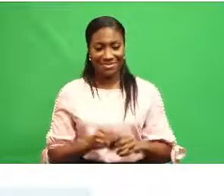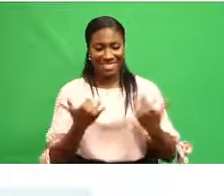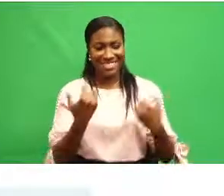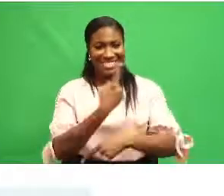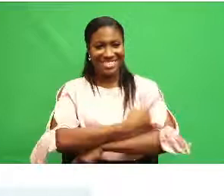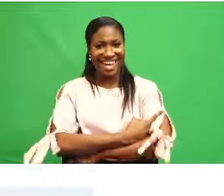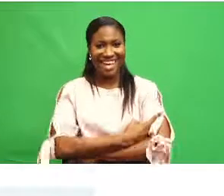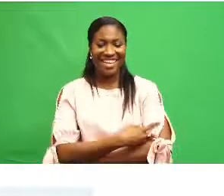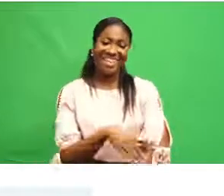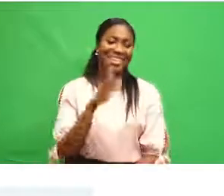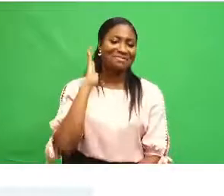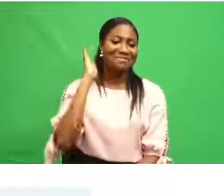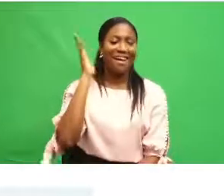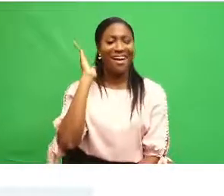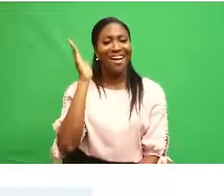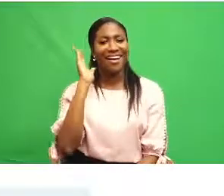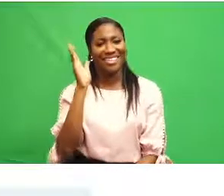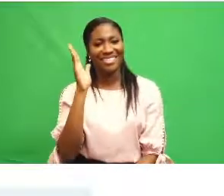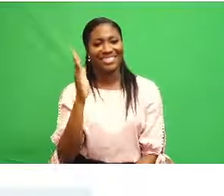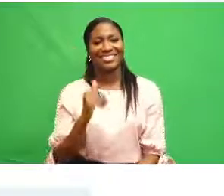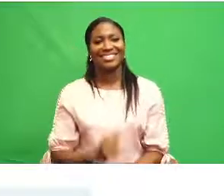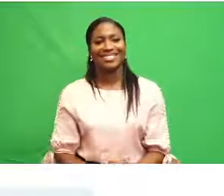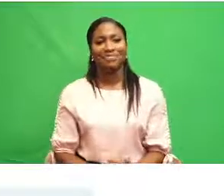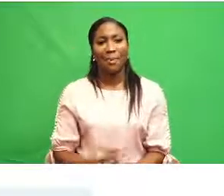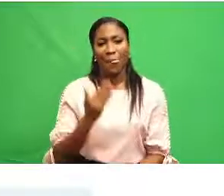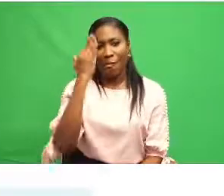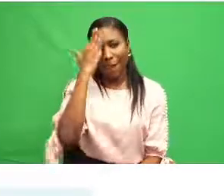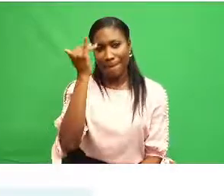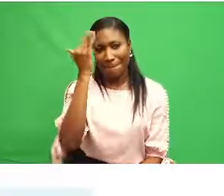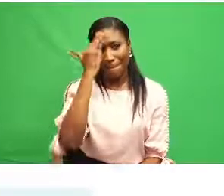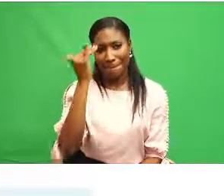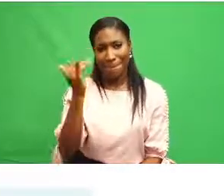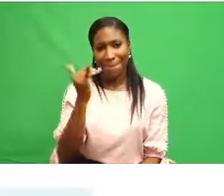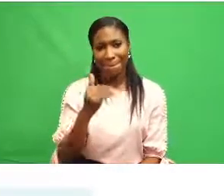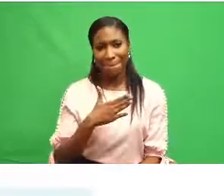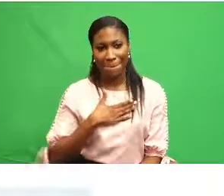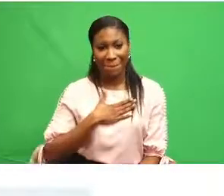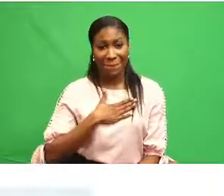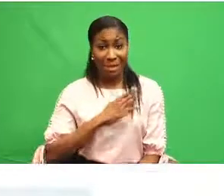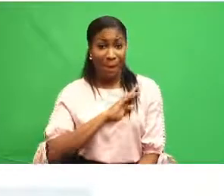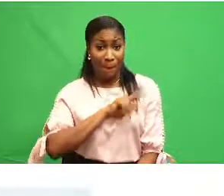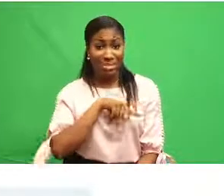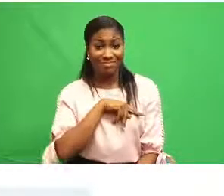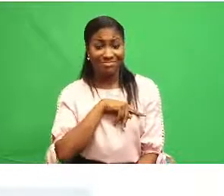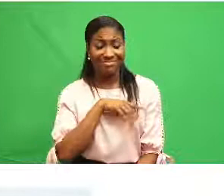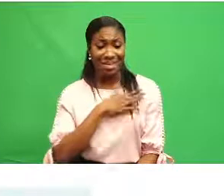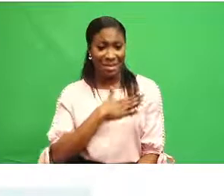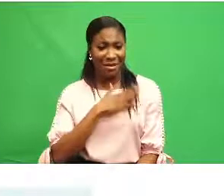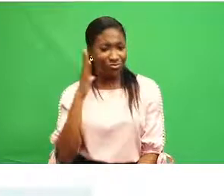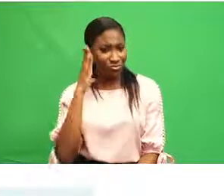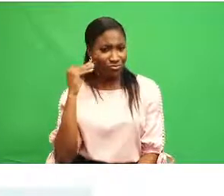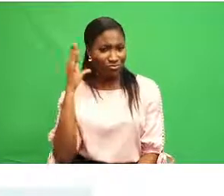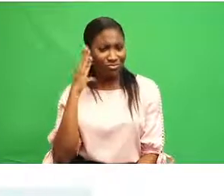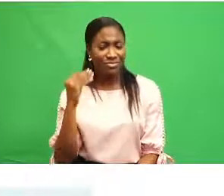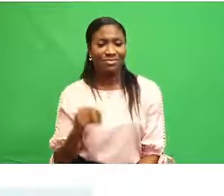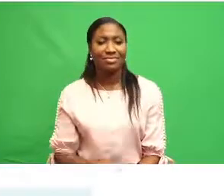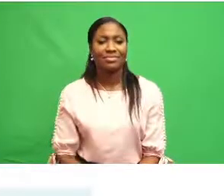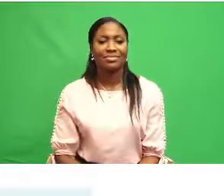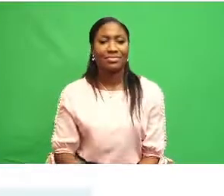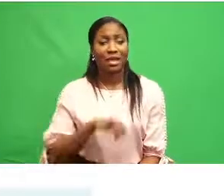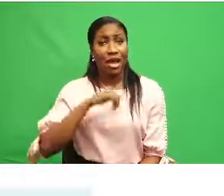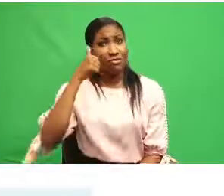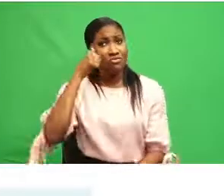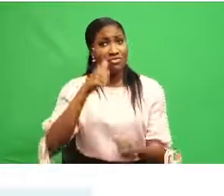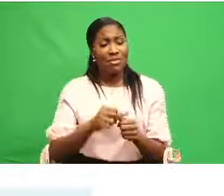webinar, and actually to be part of it, because if I can talk a little bit personally about my situation, I remember many